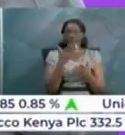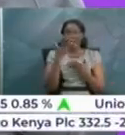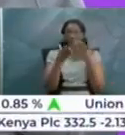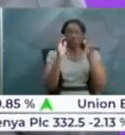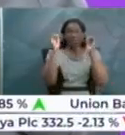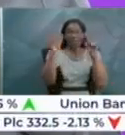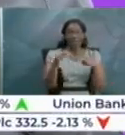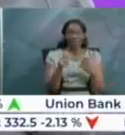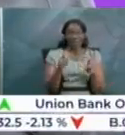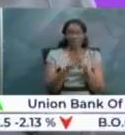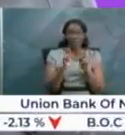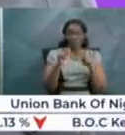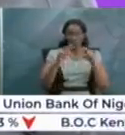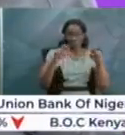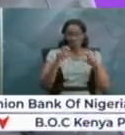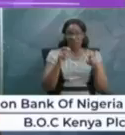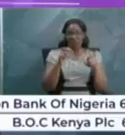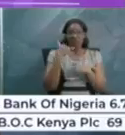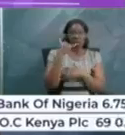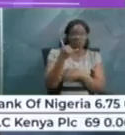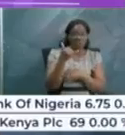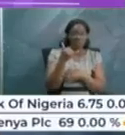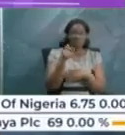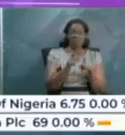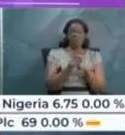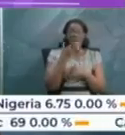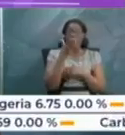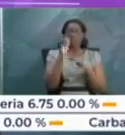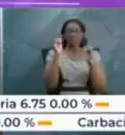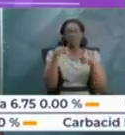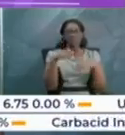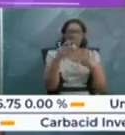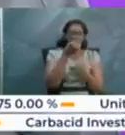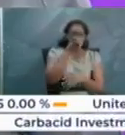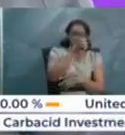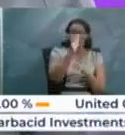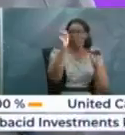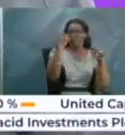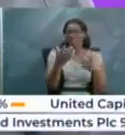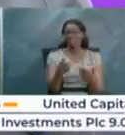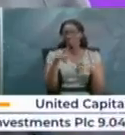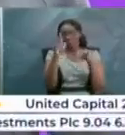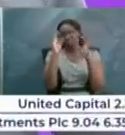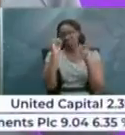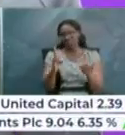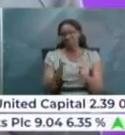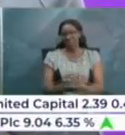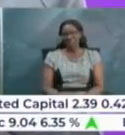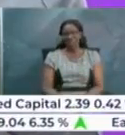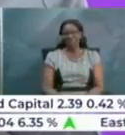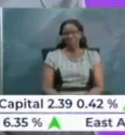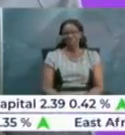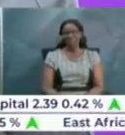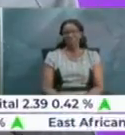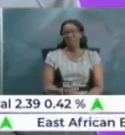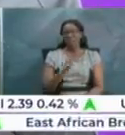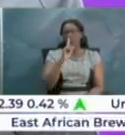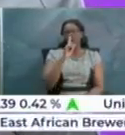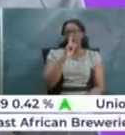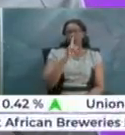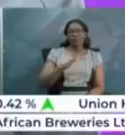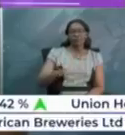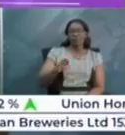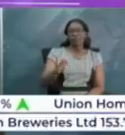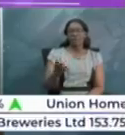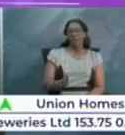out your calls, answer them or ignore them. Okay. Depends with you. The price. Yes, that's what I'm